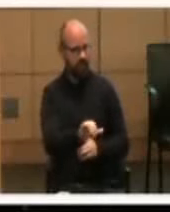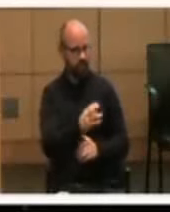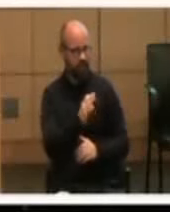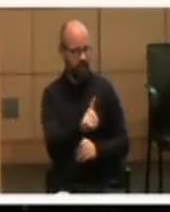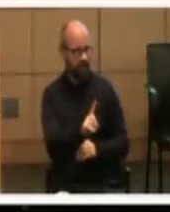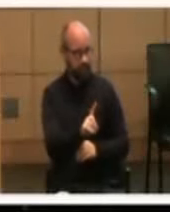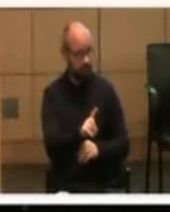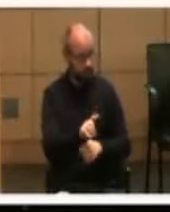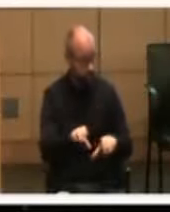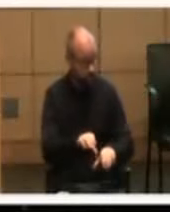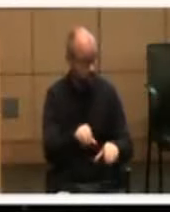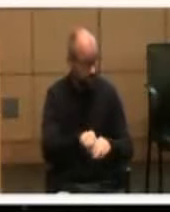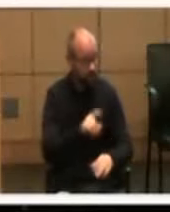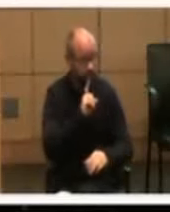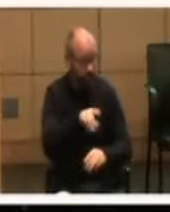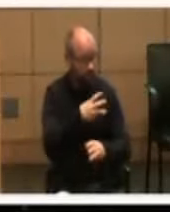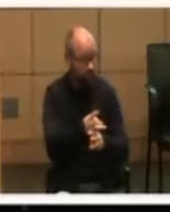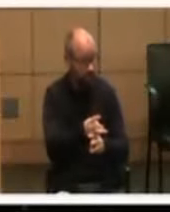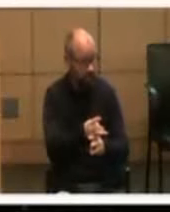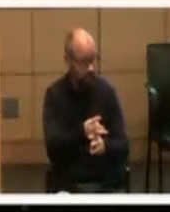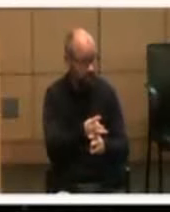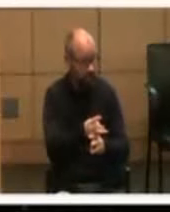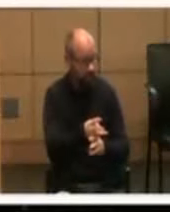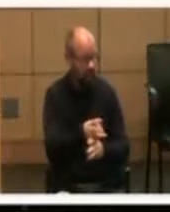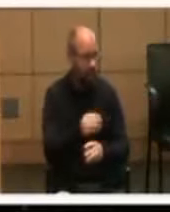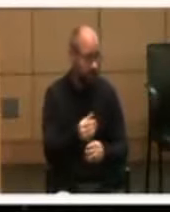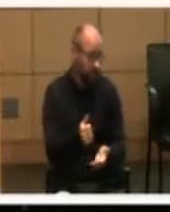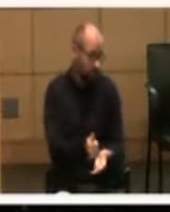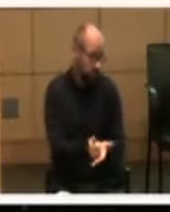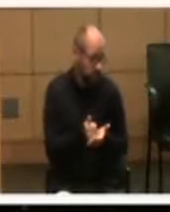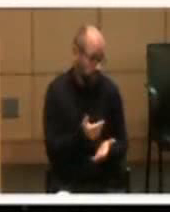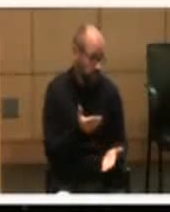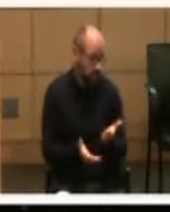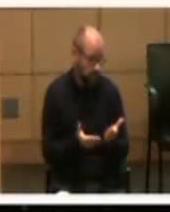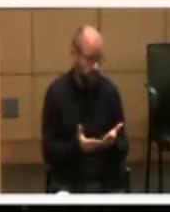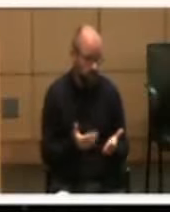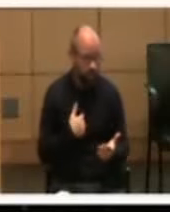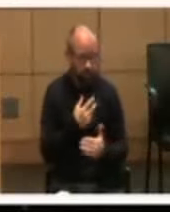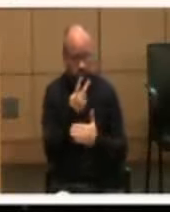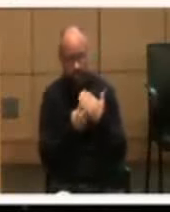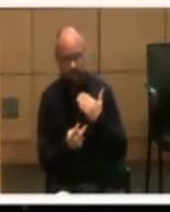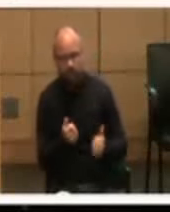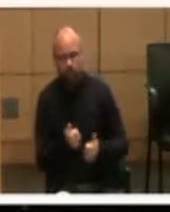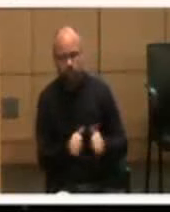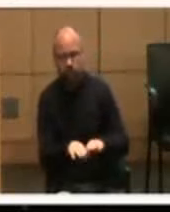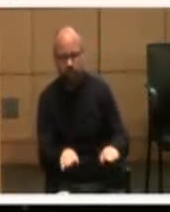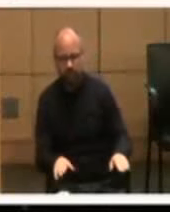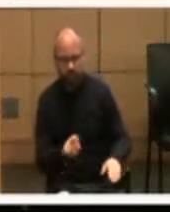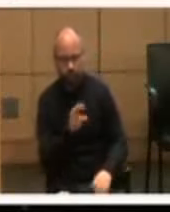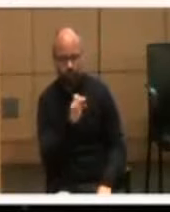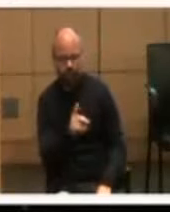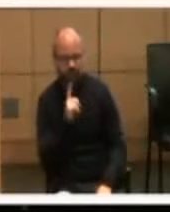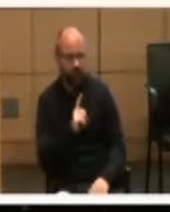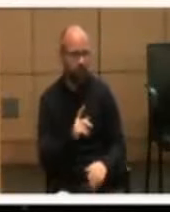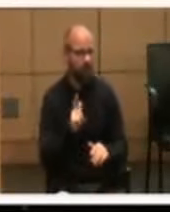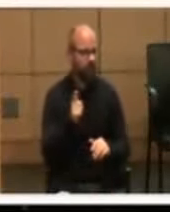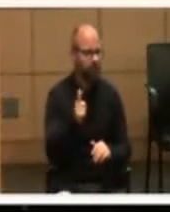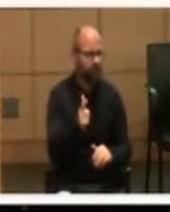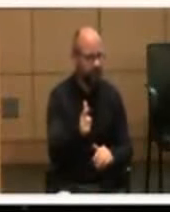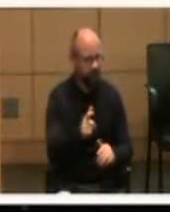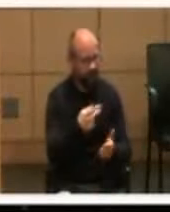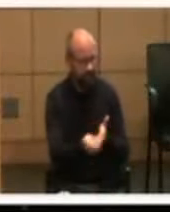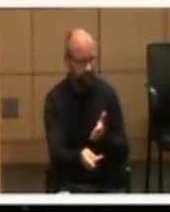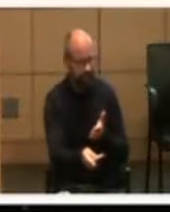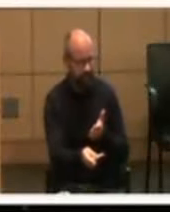their everyday environments? And will it help us to maybe someday predict which children are at risk for failure? So perhaps a child who